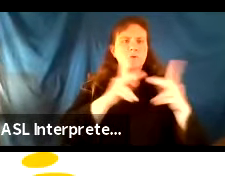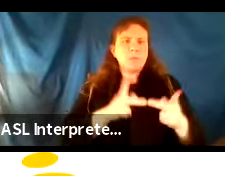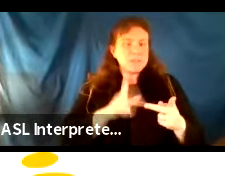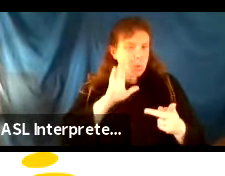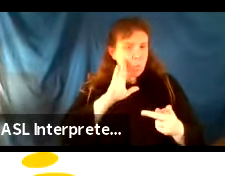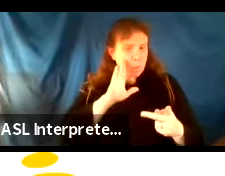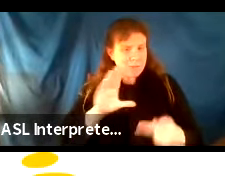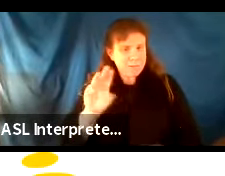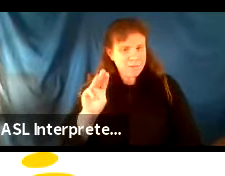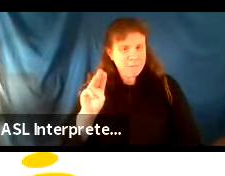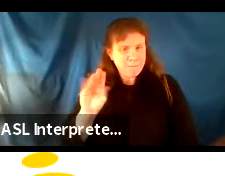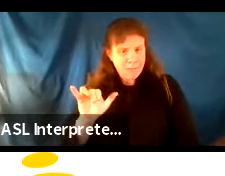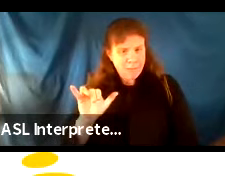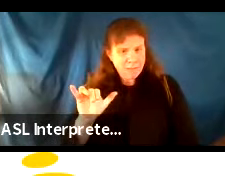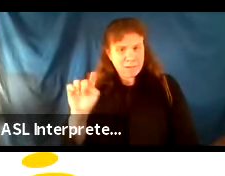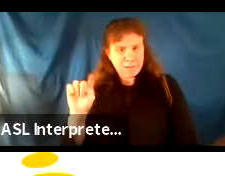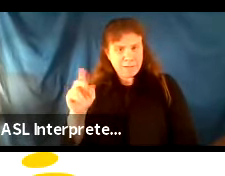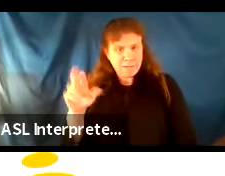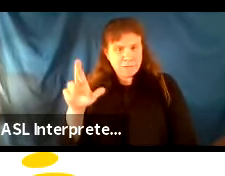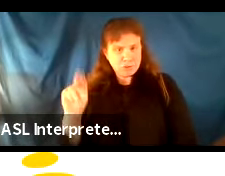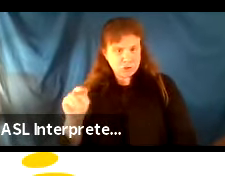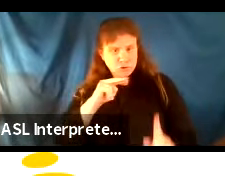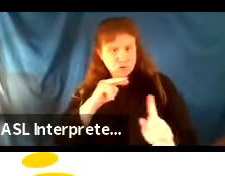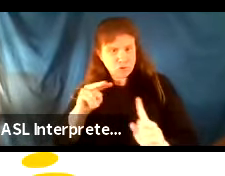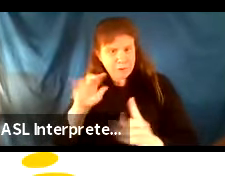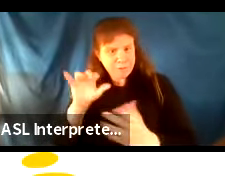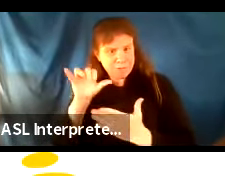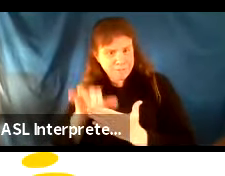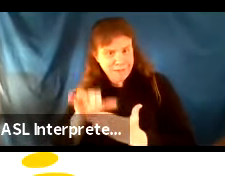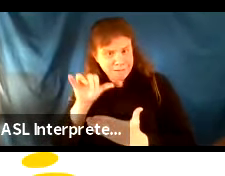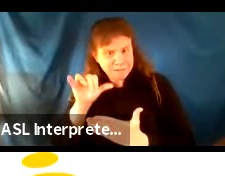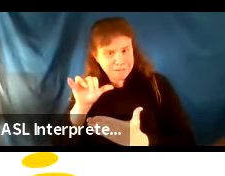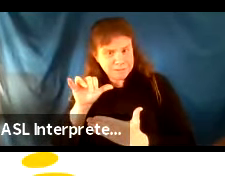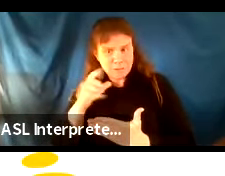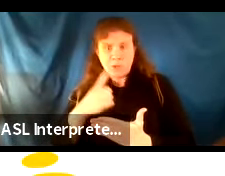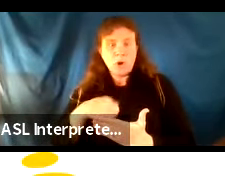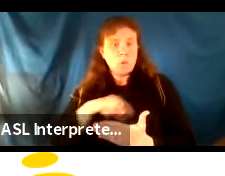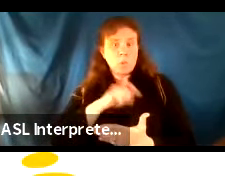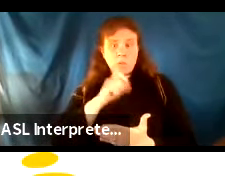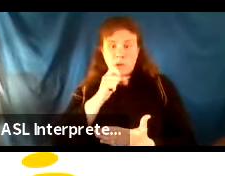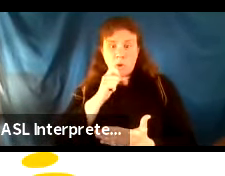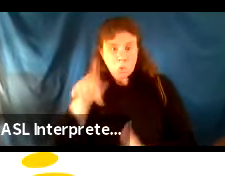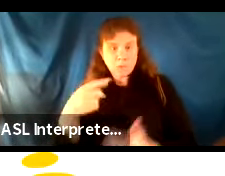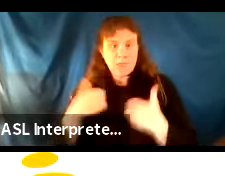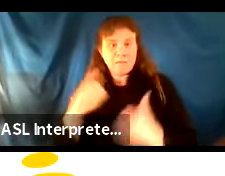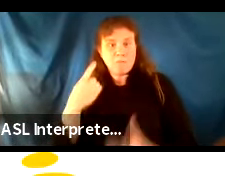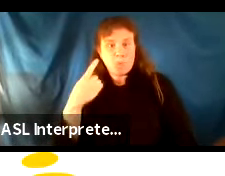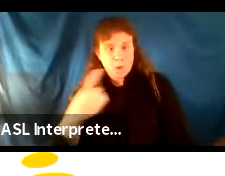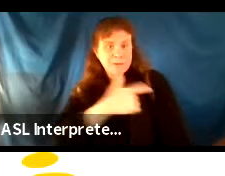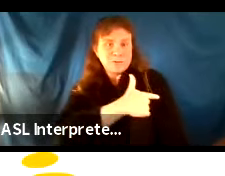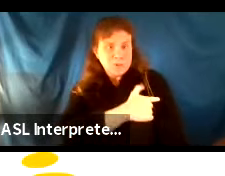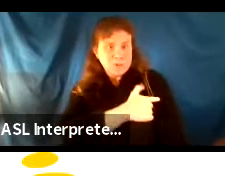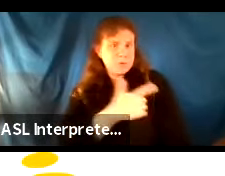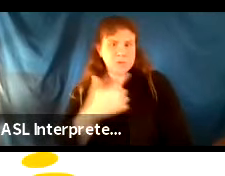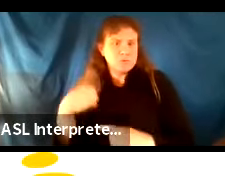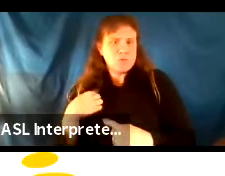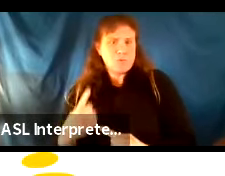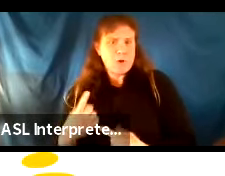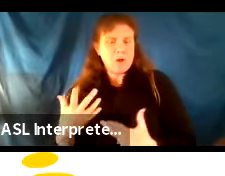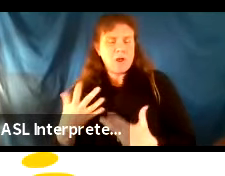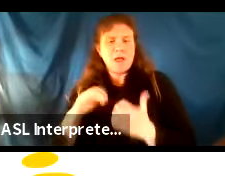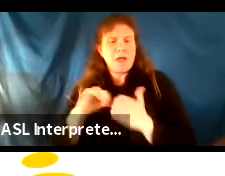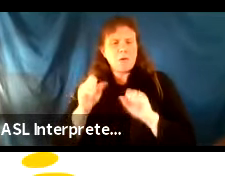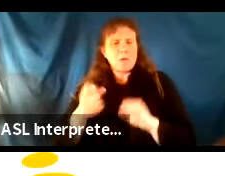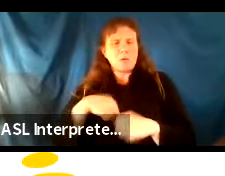the Johnson, but that is one dose that would have been ideally, right? But now, how do we make sure